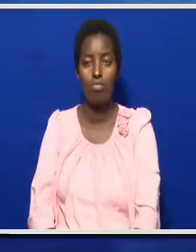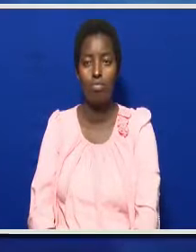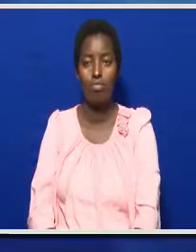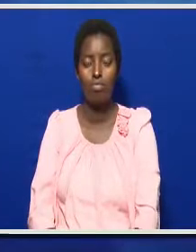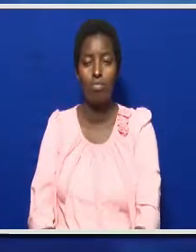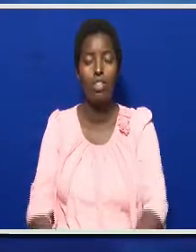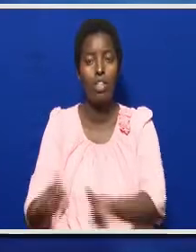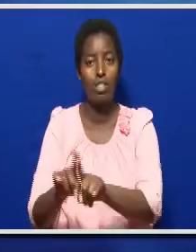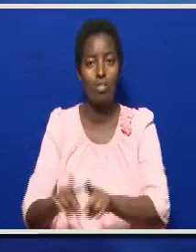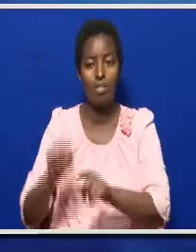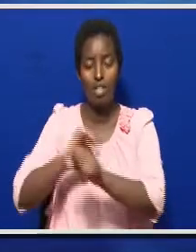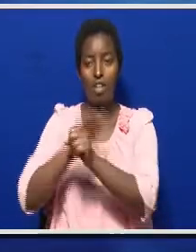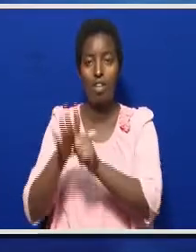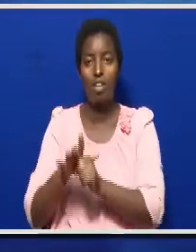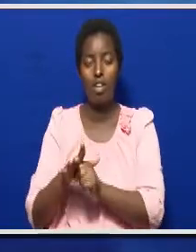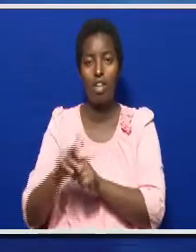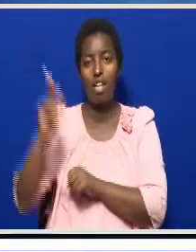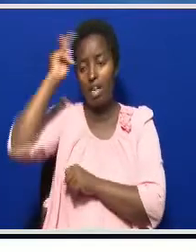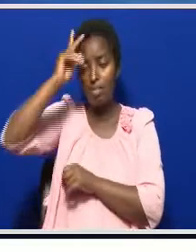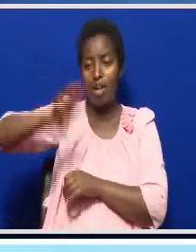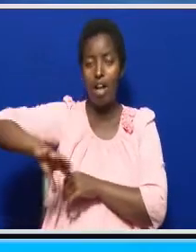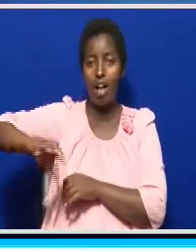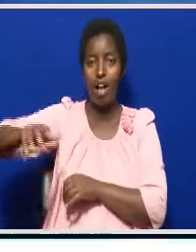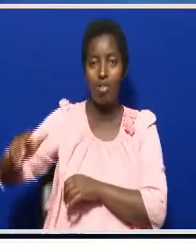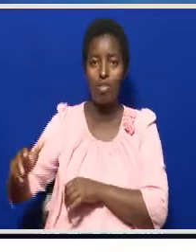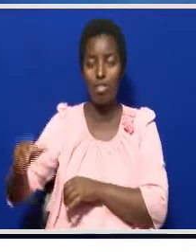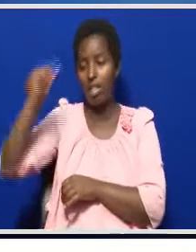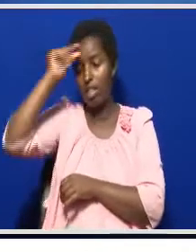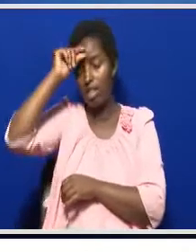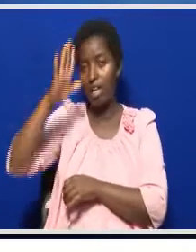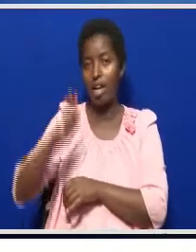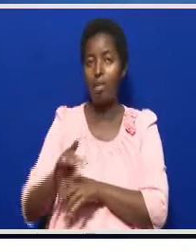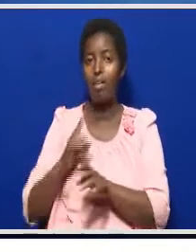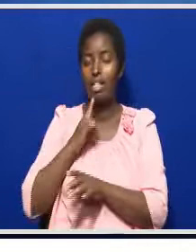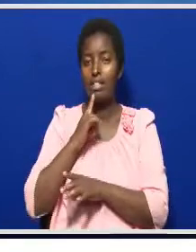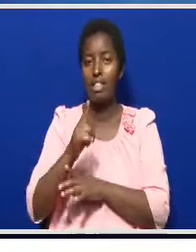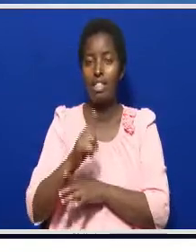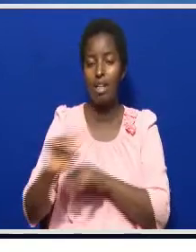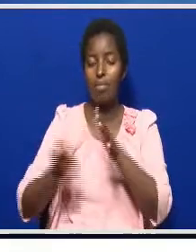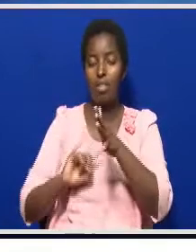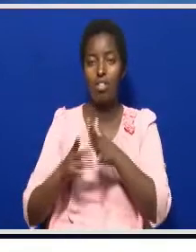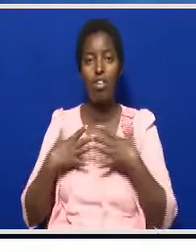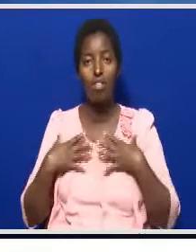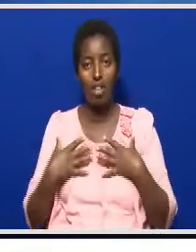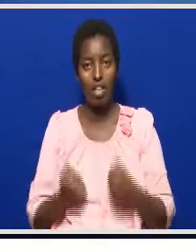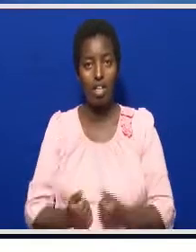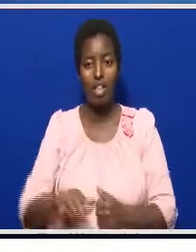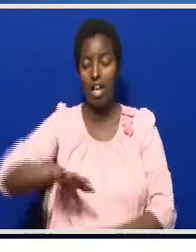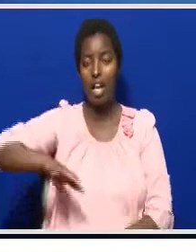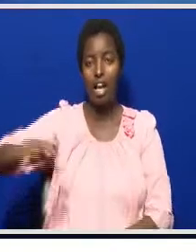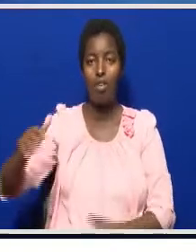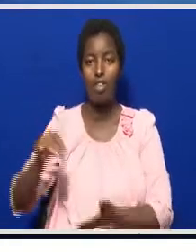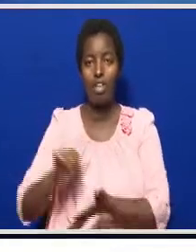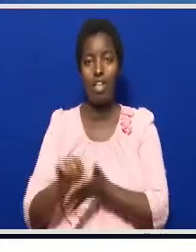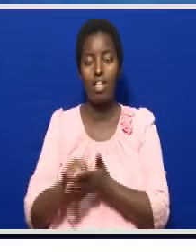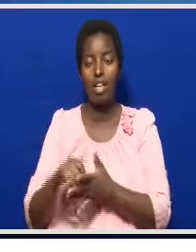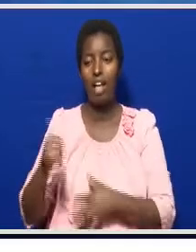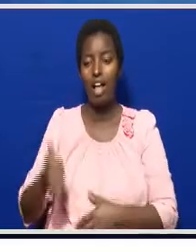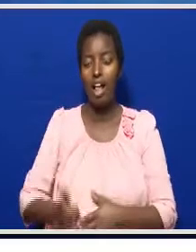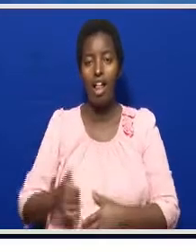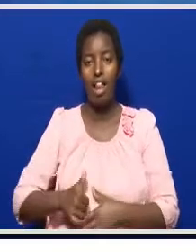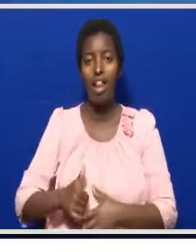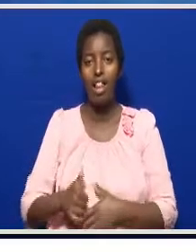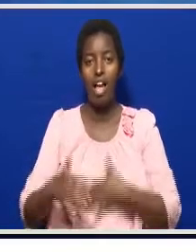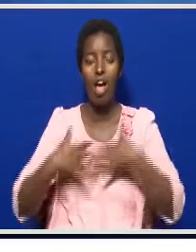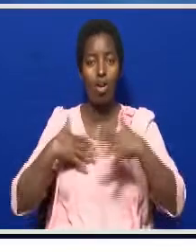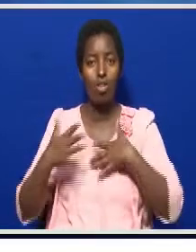Alright, still on the COVID-19, is that in Kiambu County, the government has issued a directive to the Ministry of Health in the county and other health